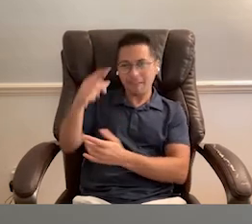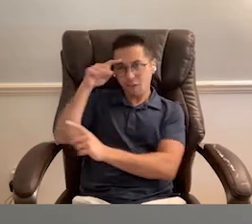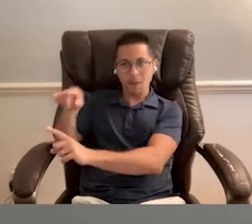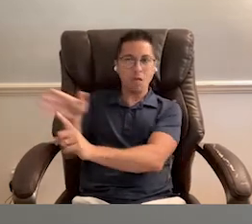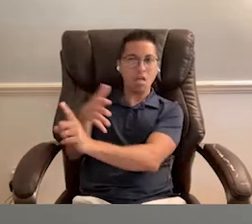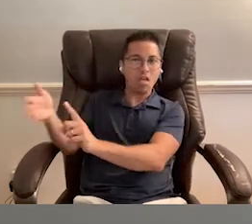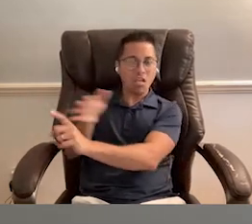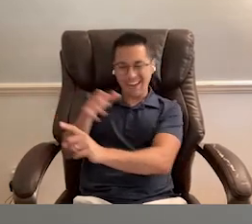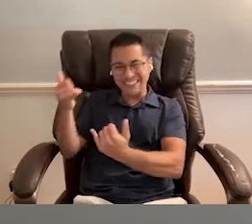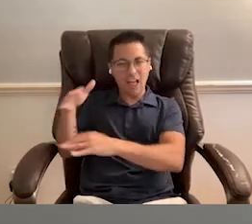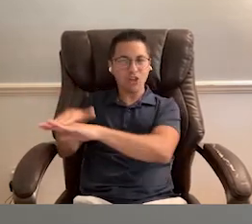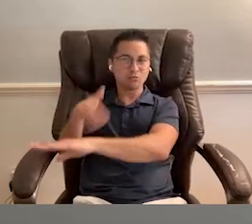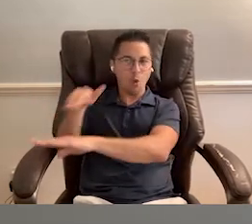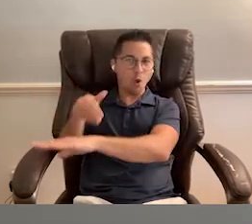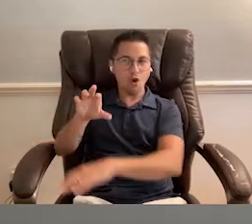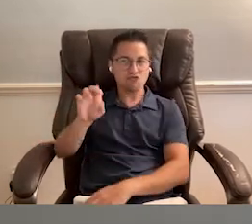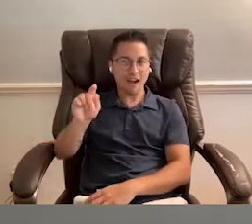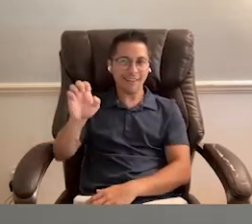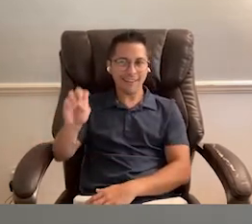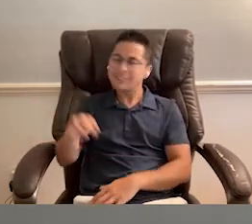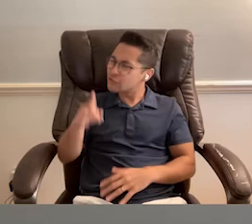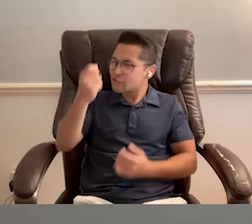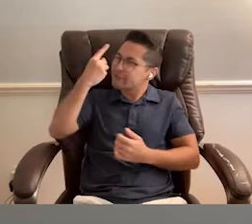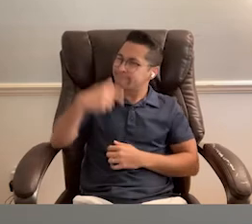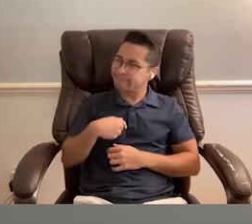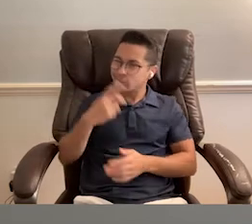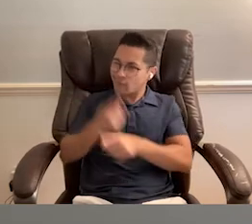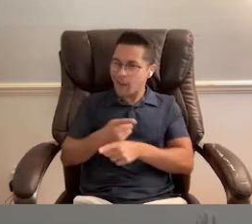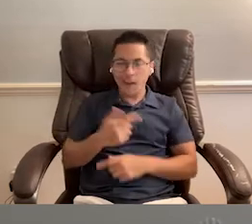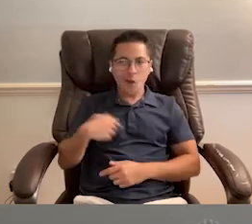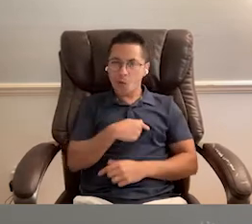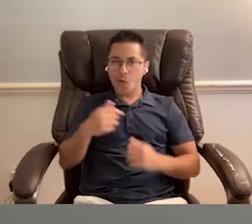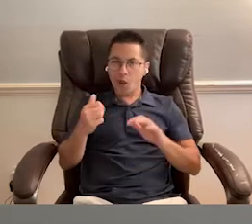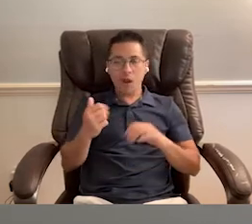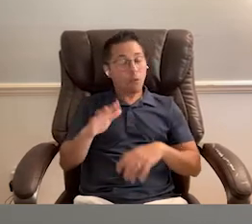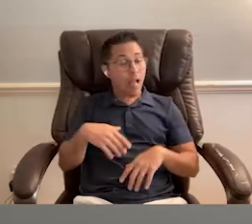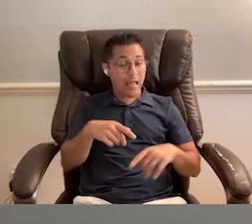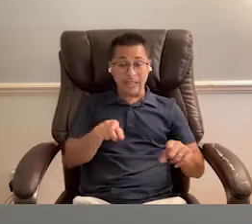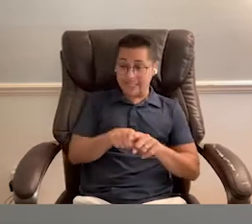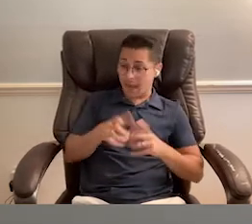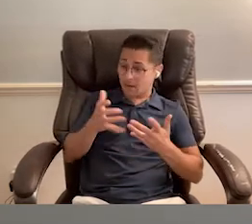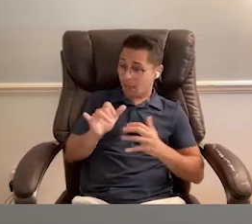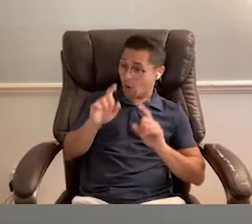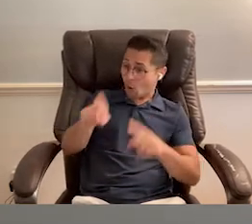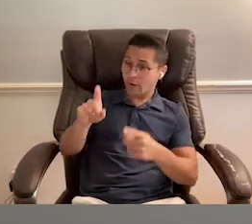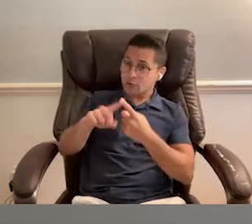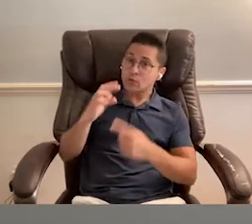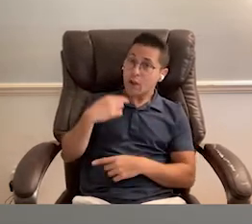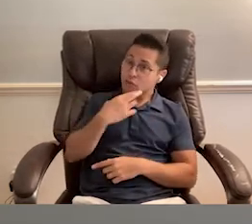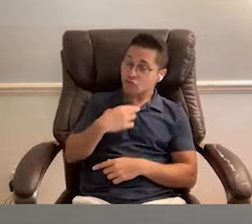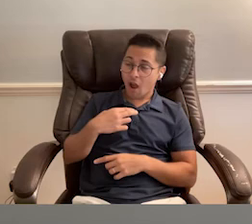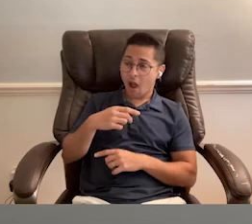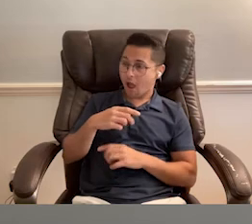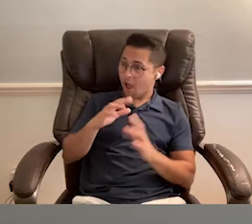now they're spoiled rotten. So you get what I'm saying, though, right? Everybody, we all had chores. But like even going to a restaurant, sitting in